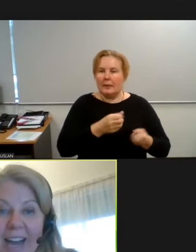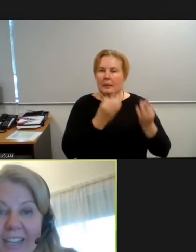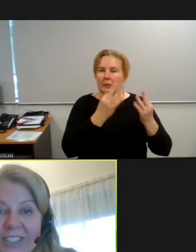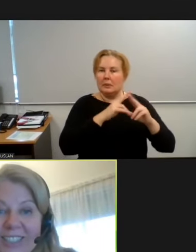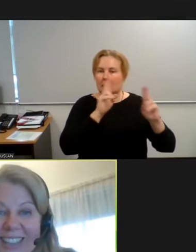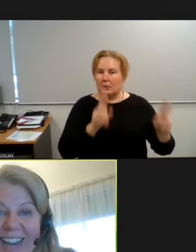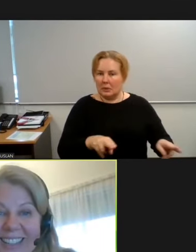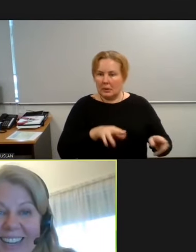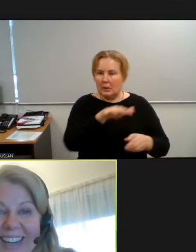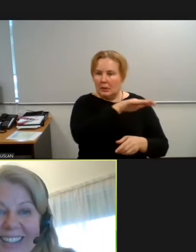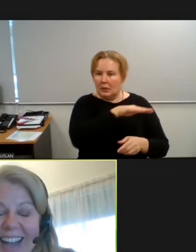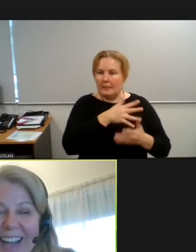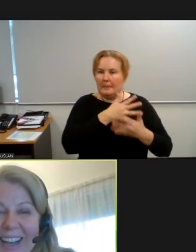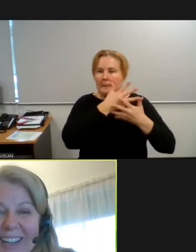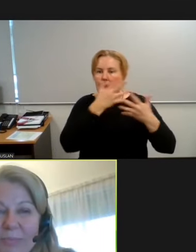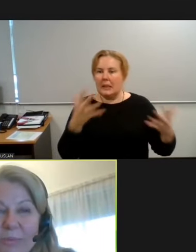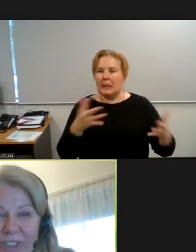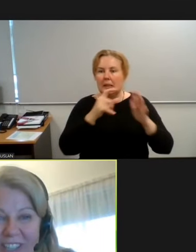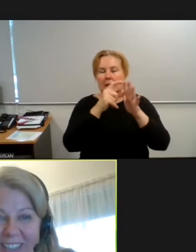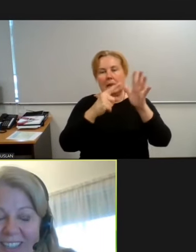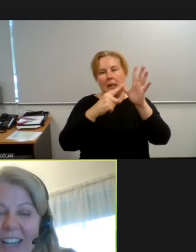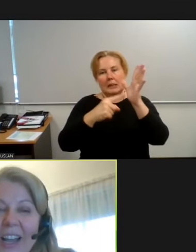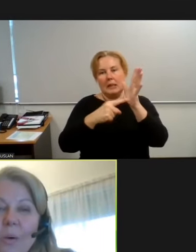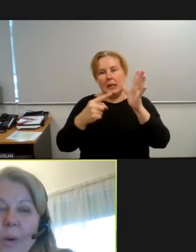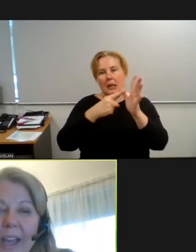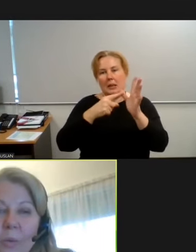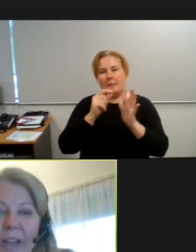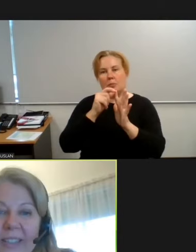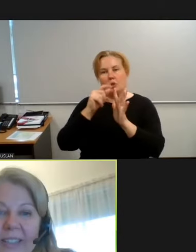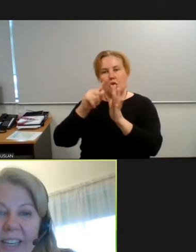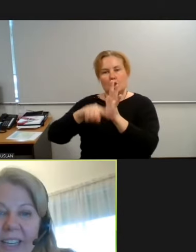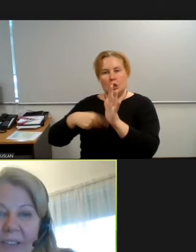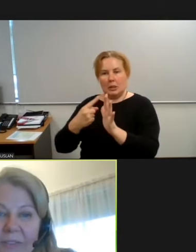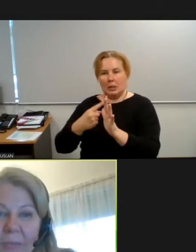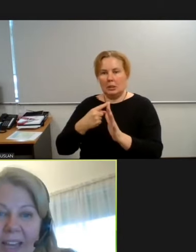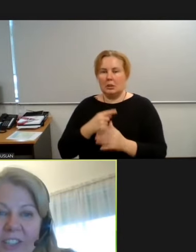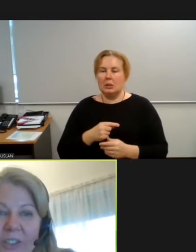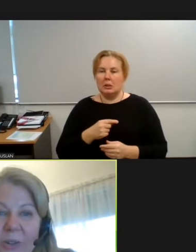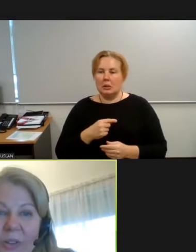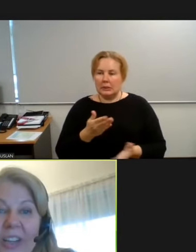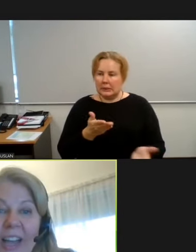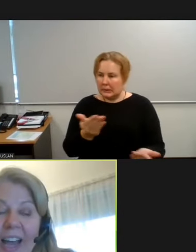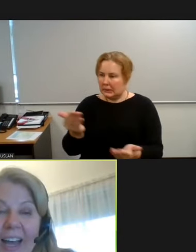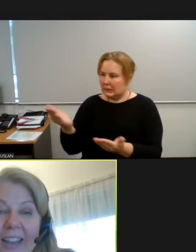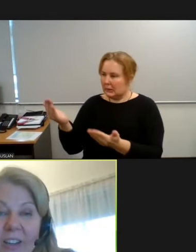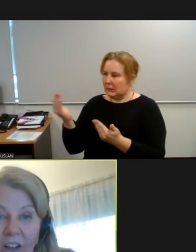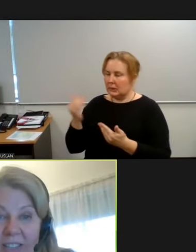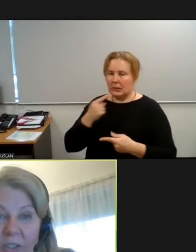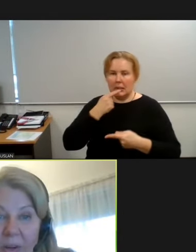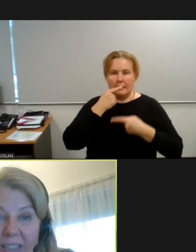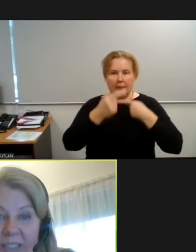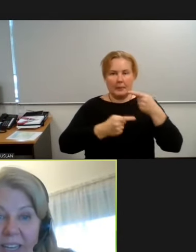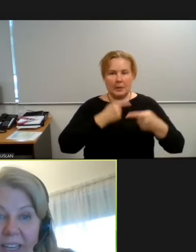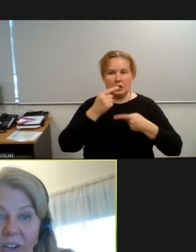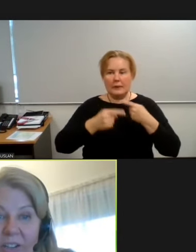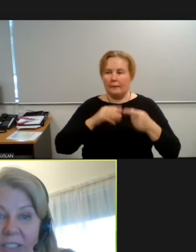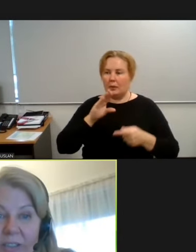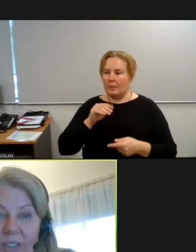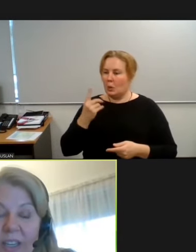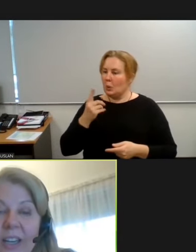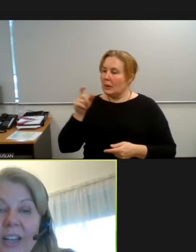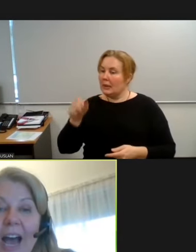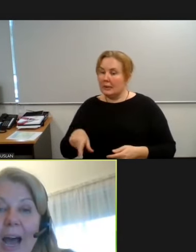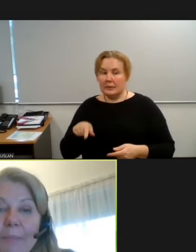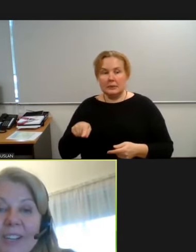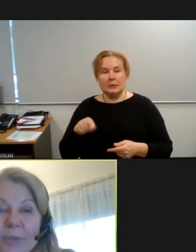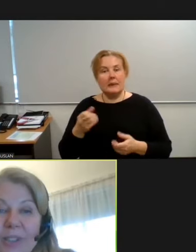fairly large data project where we're seeking information on the clients who are staying in